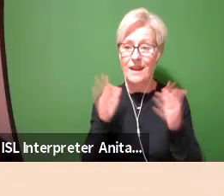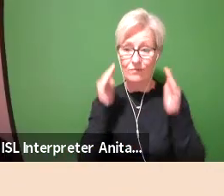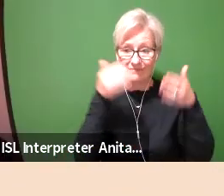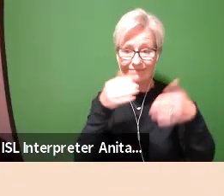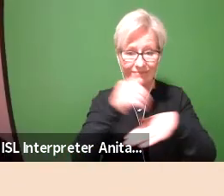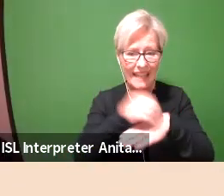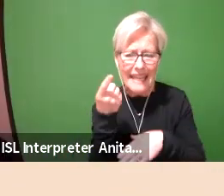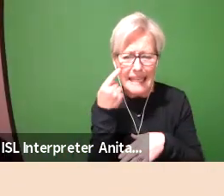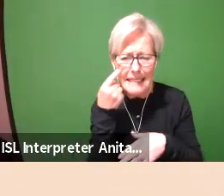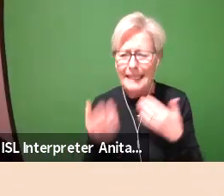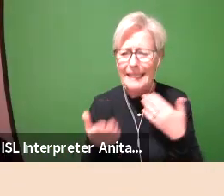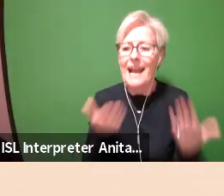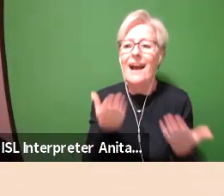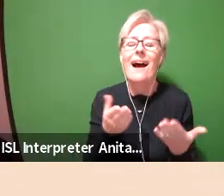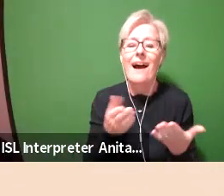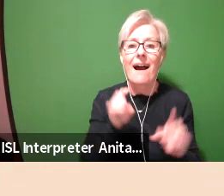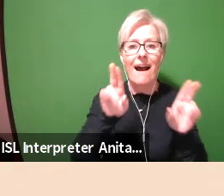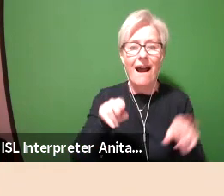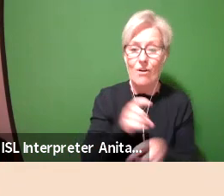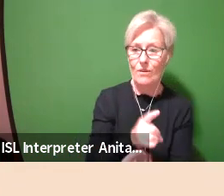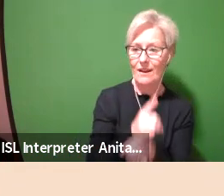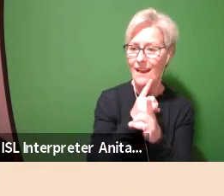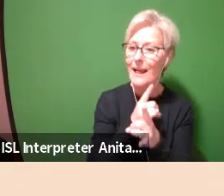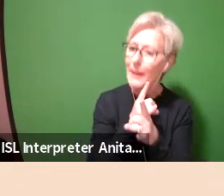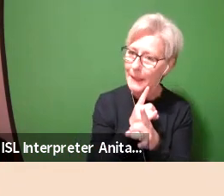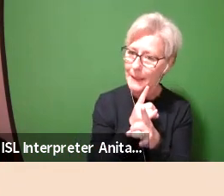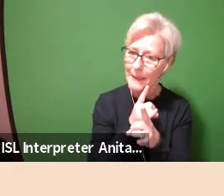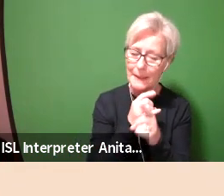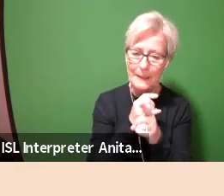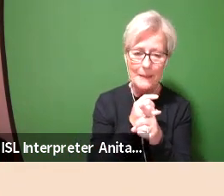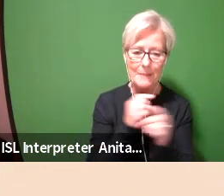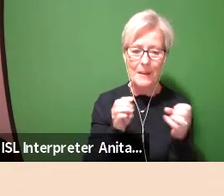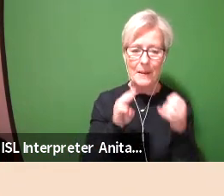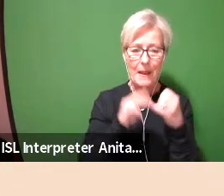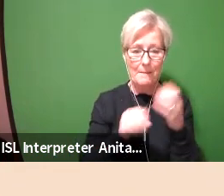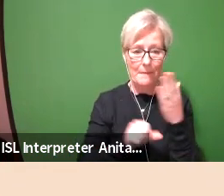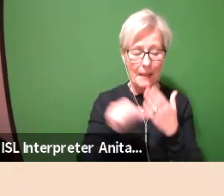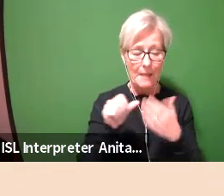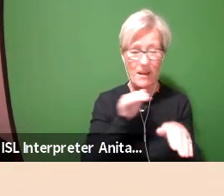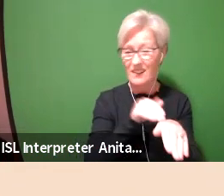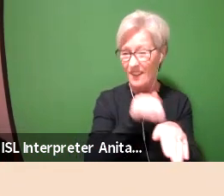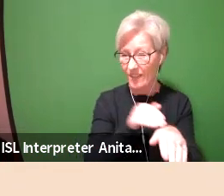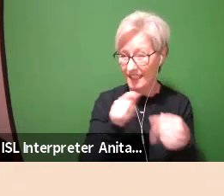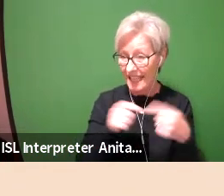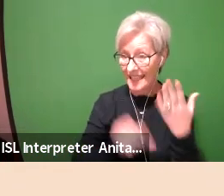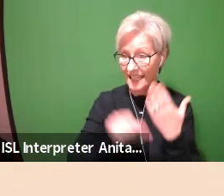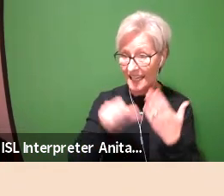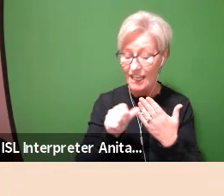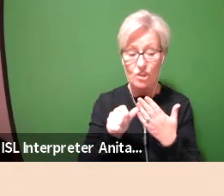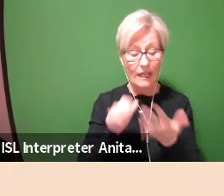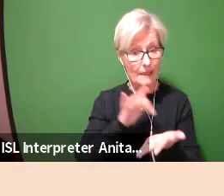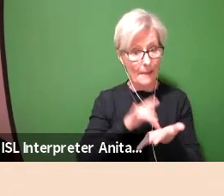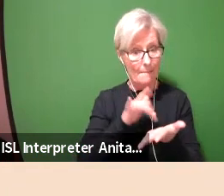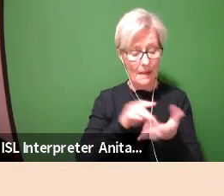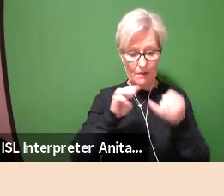what we can do to help counter the effects of menopause and aging. As previously mentioned, during and after menopause, the biggest threats